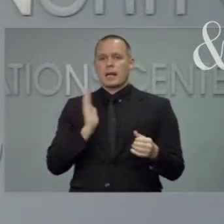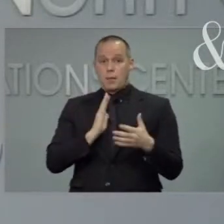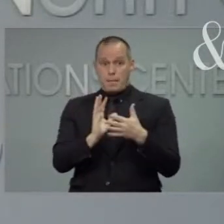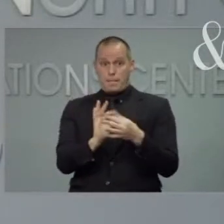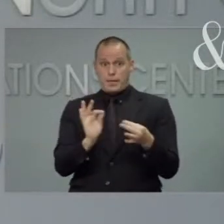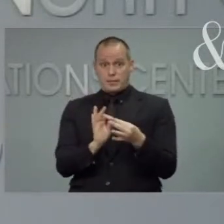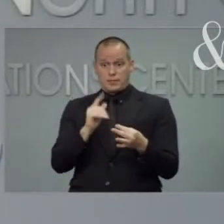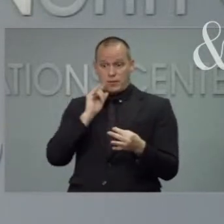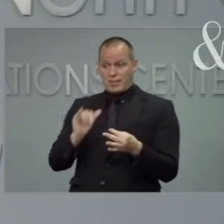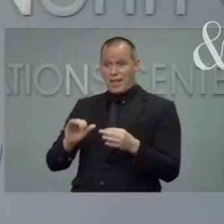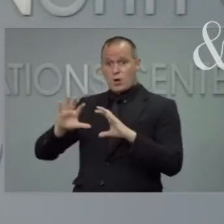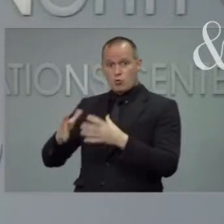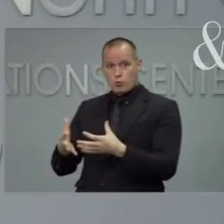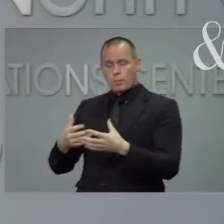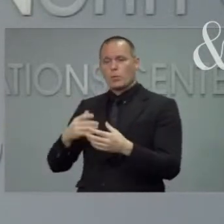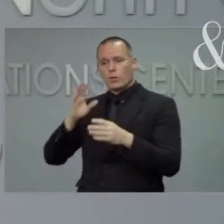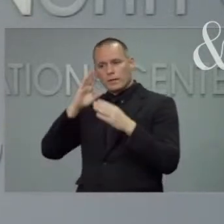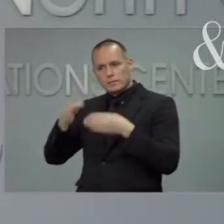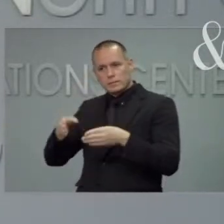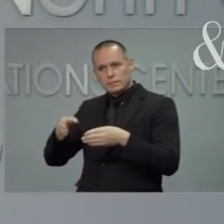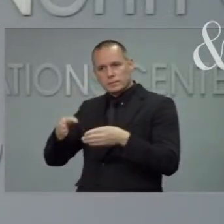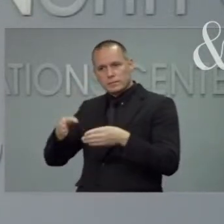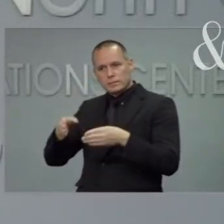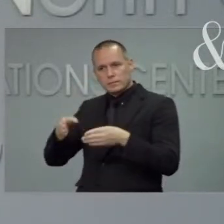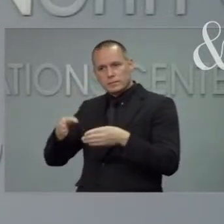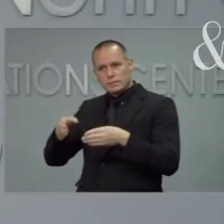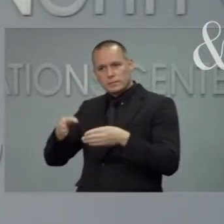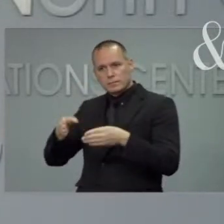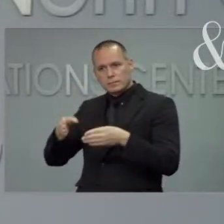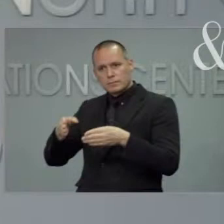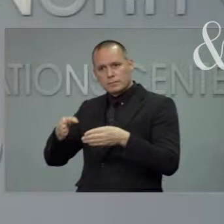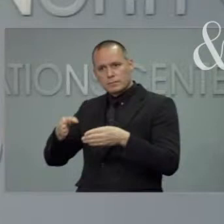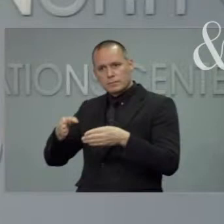messaging to those groups. The King, Richard Petty,